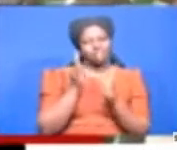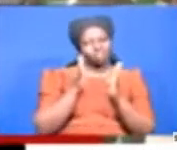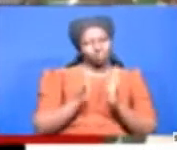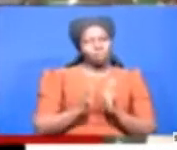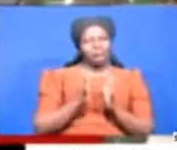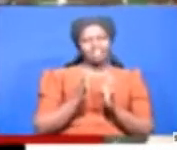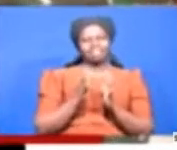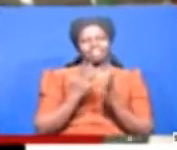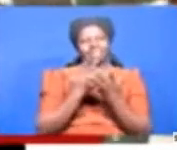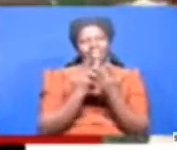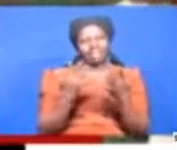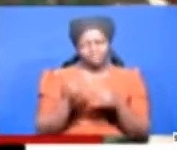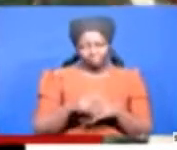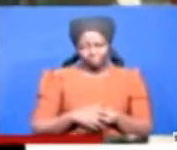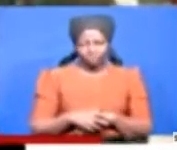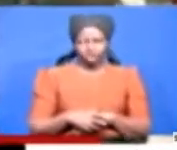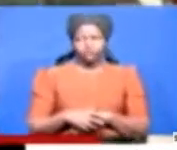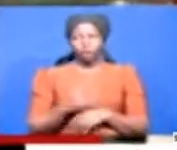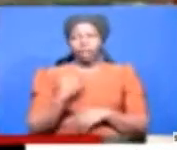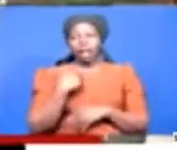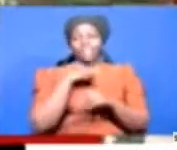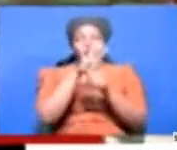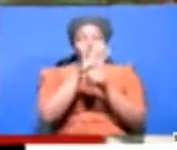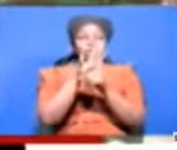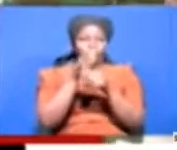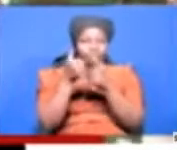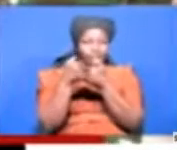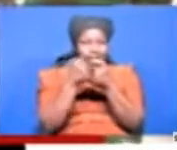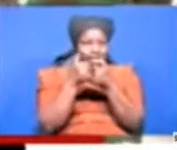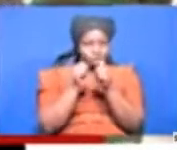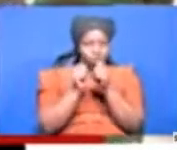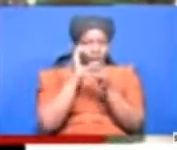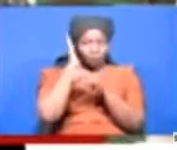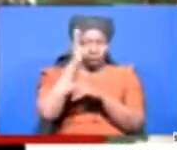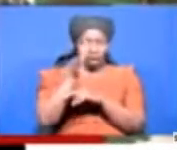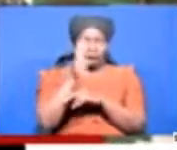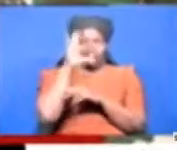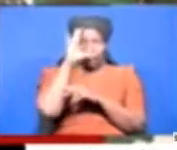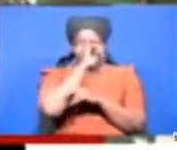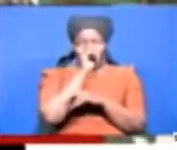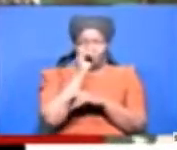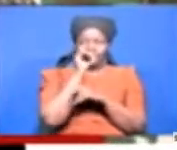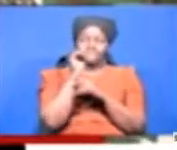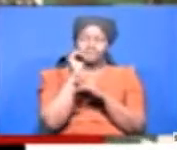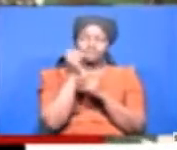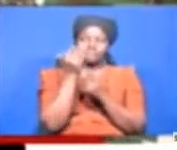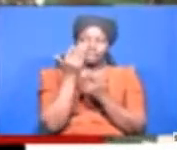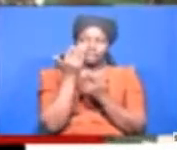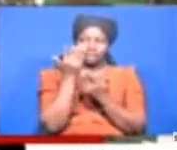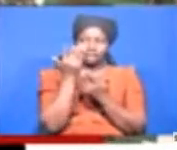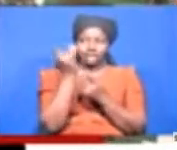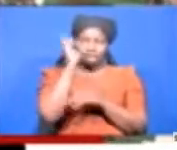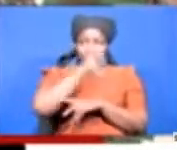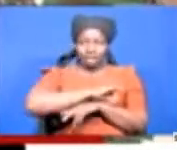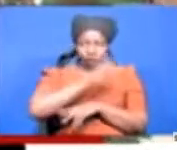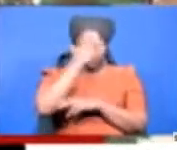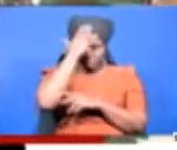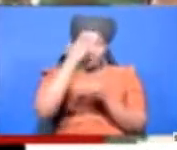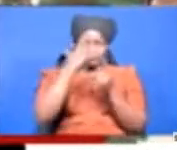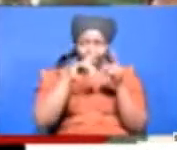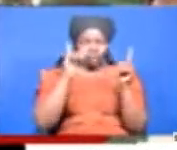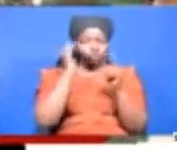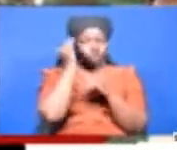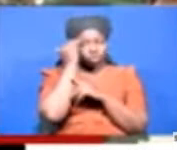We have got a lot of challenges. We are going to miss a day on Monday. Who knows whether we shall meet we shall miss other